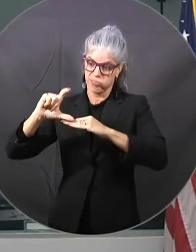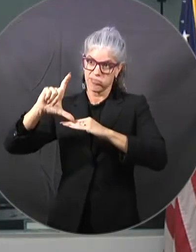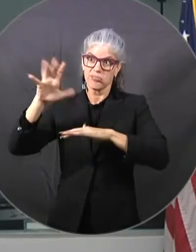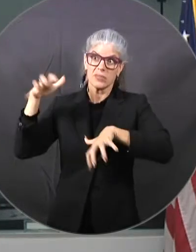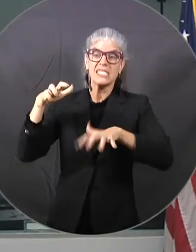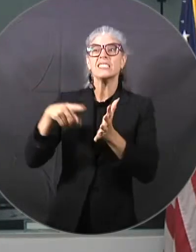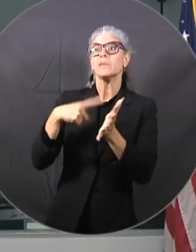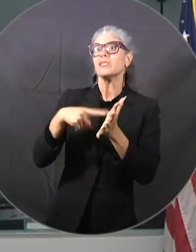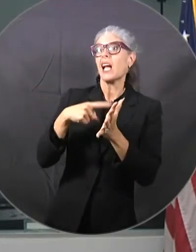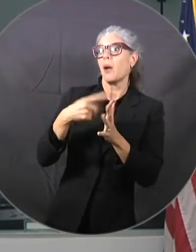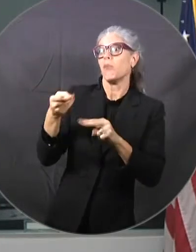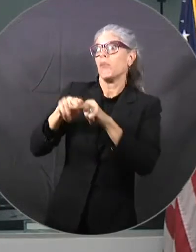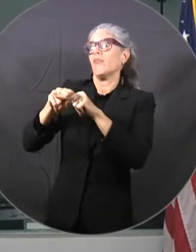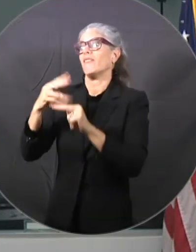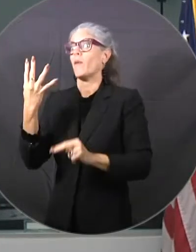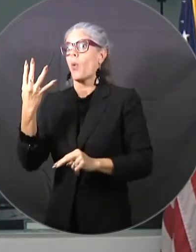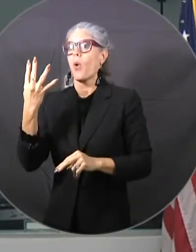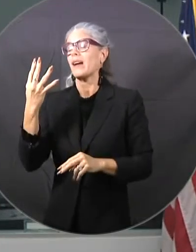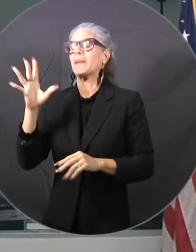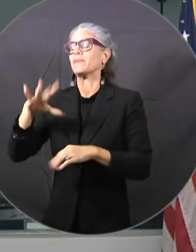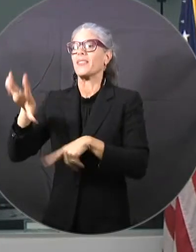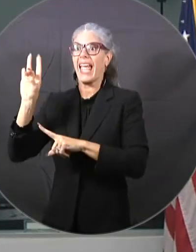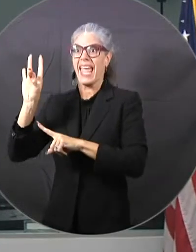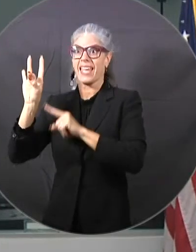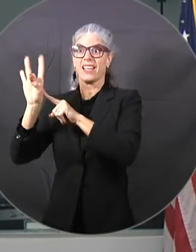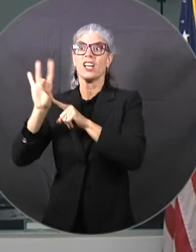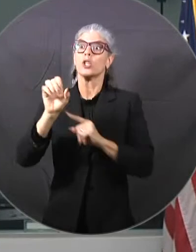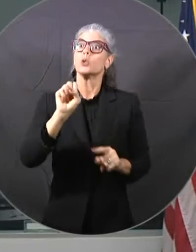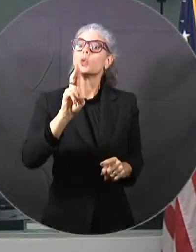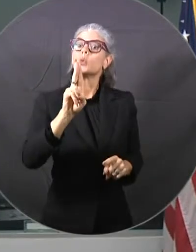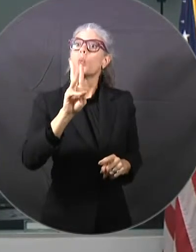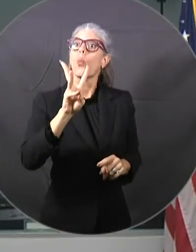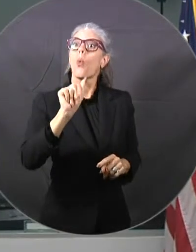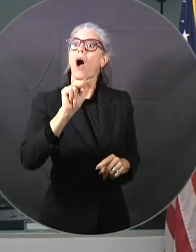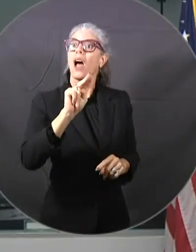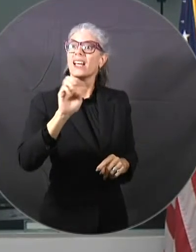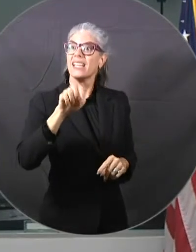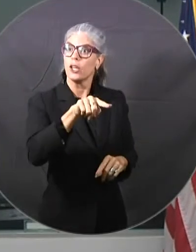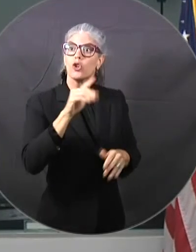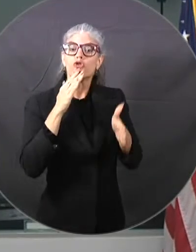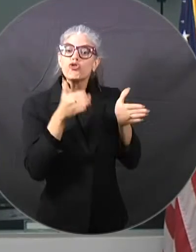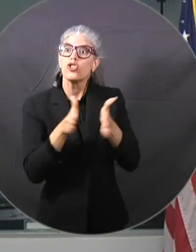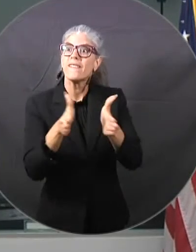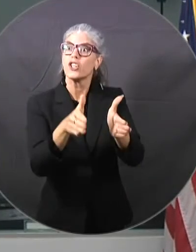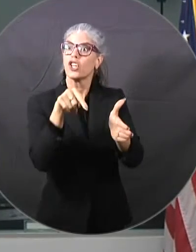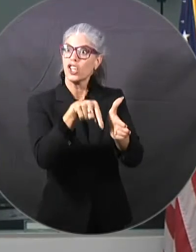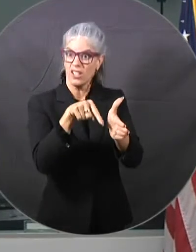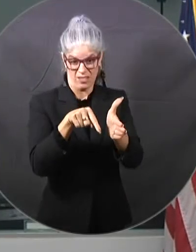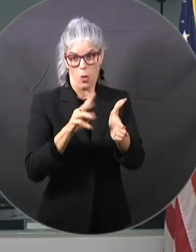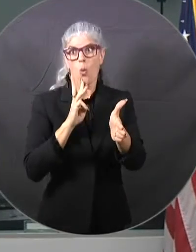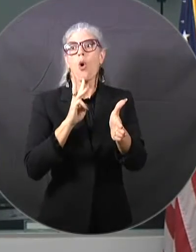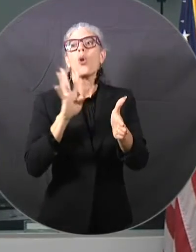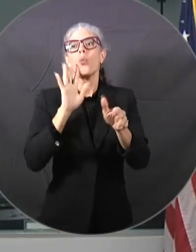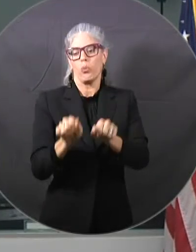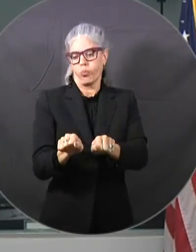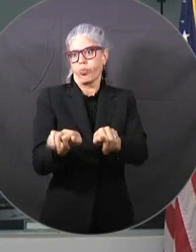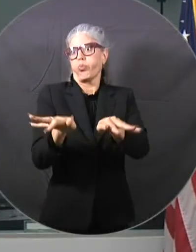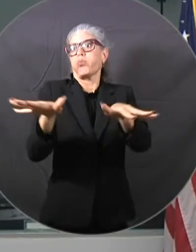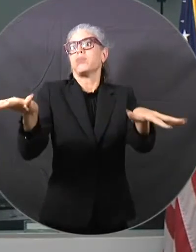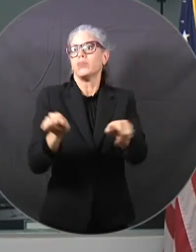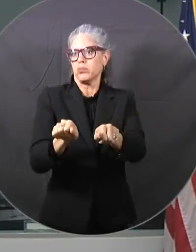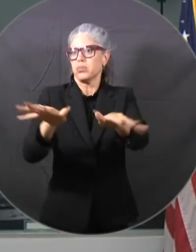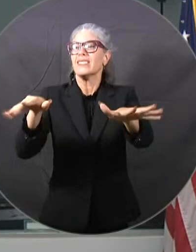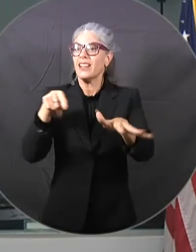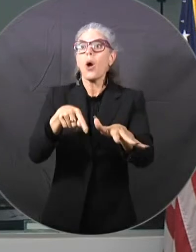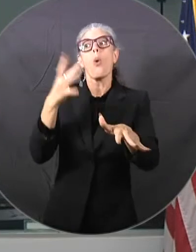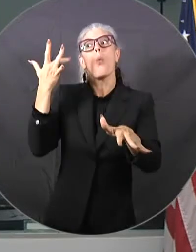includes the Alapaha, the Withlacoochee, the Santa Fe rivers, all a part of that Suwannee River Valley that may go into flood